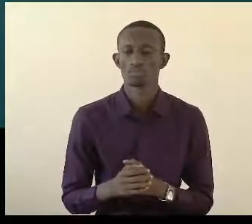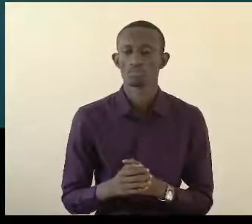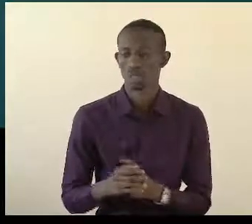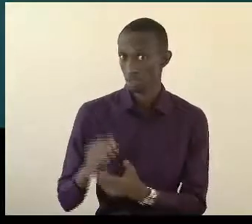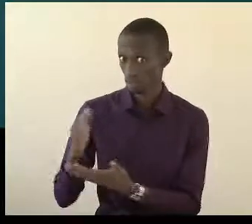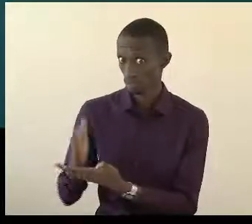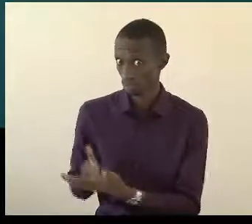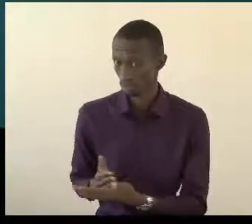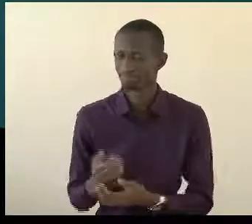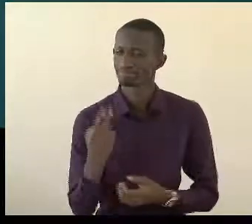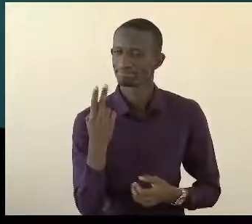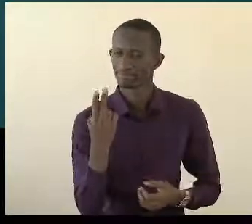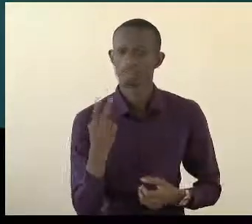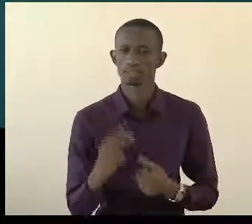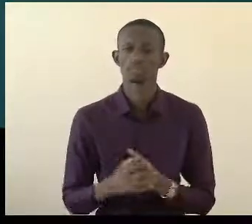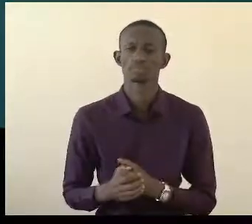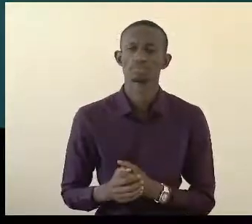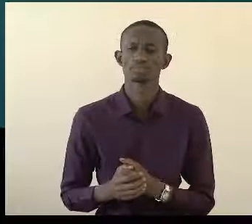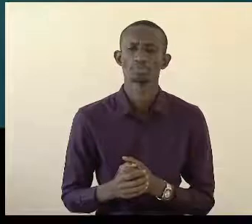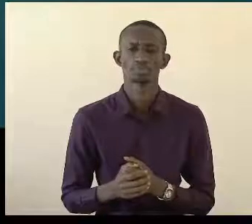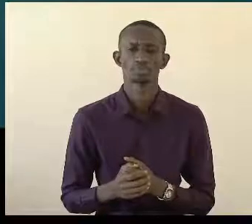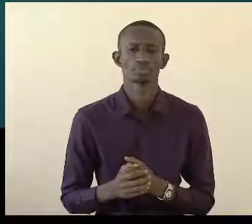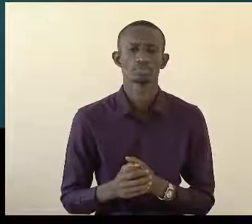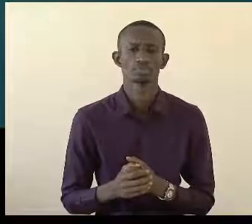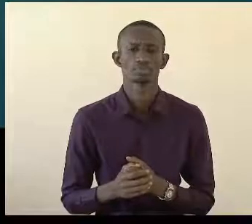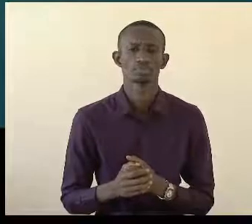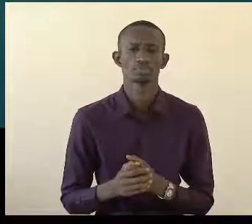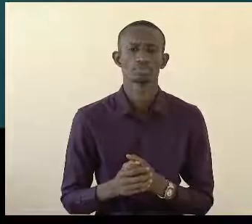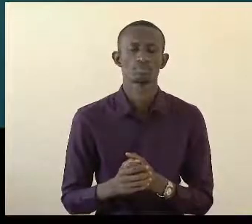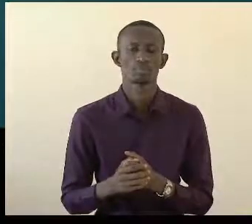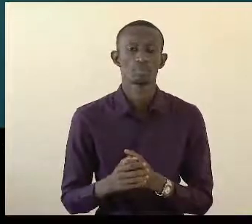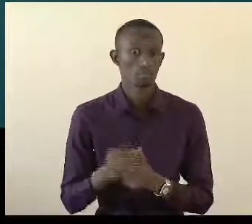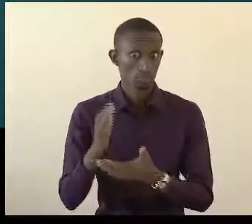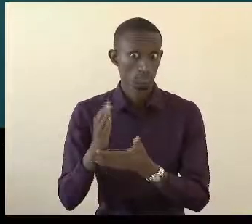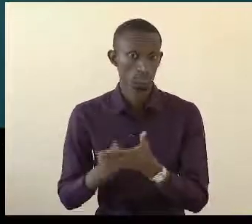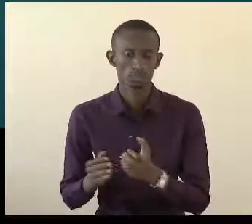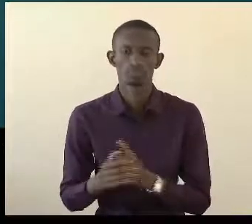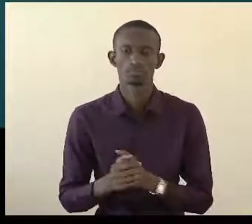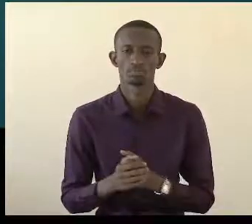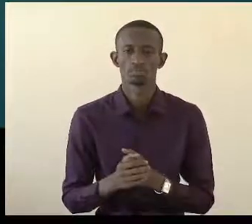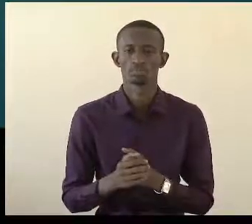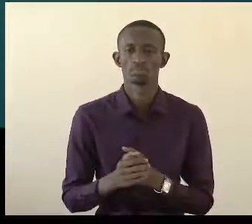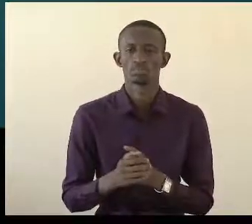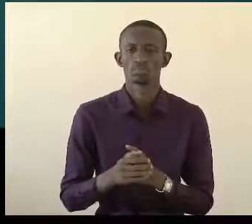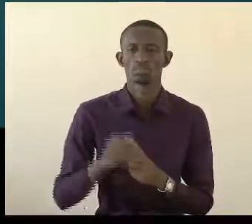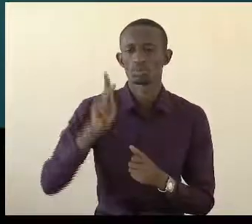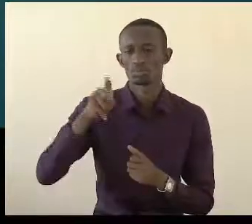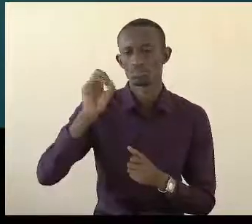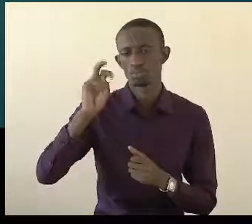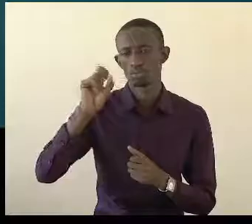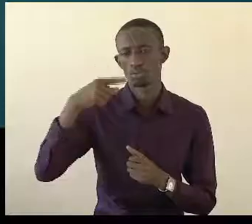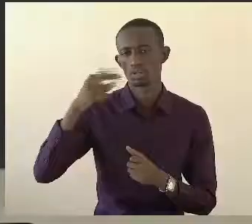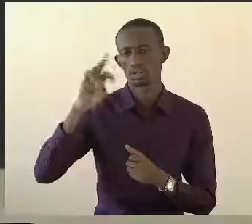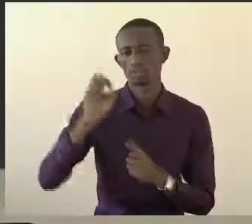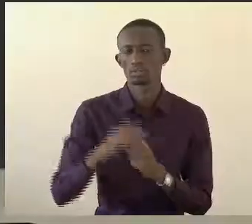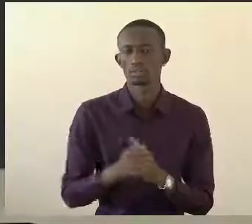a question in the type of a problem. And in this type, we